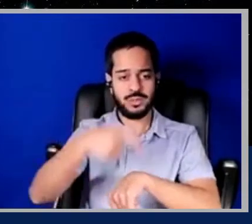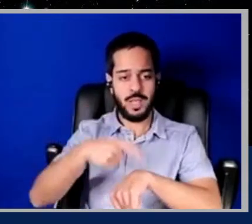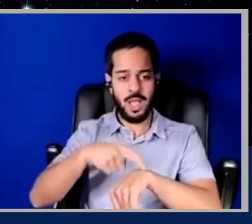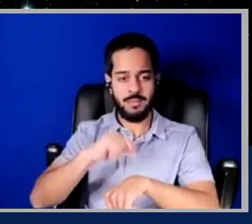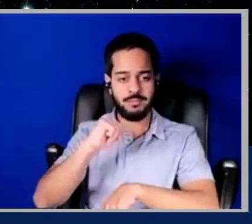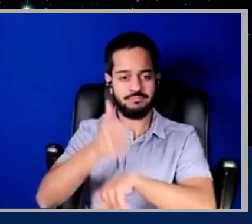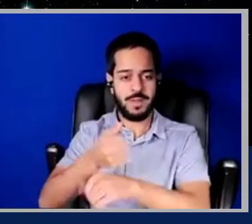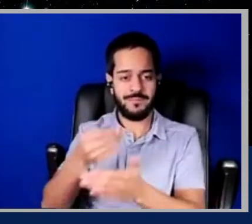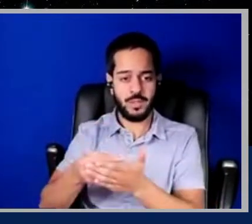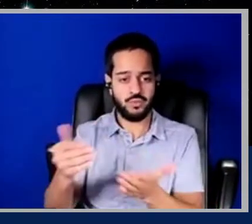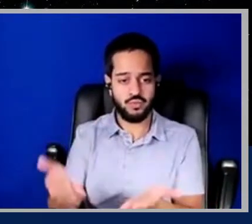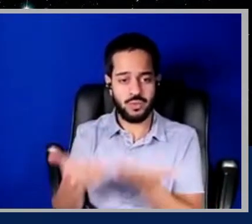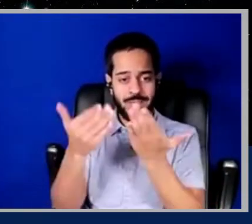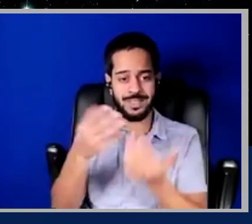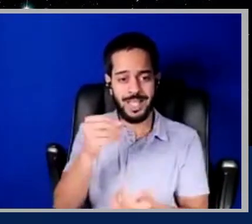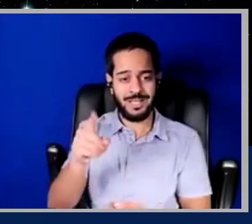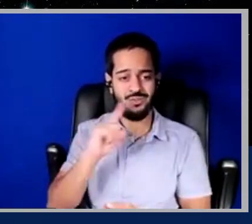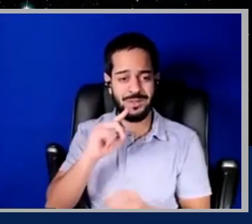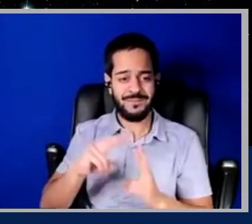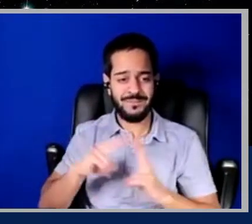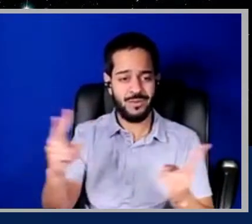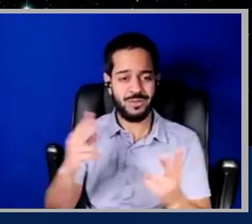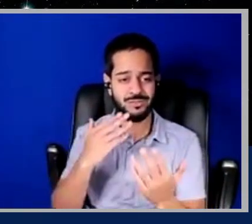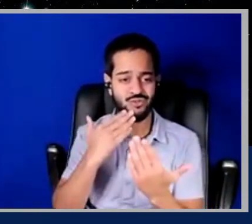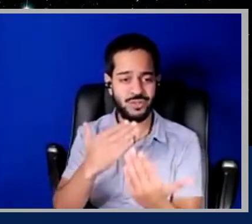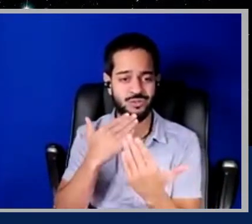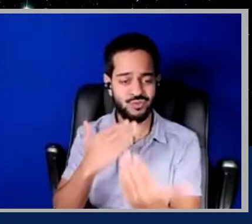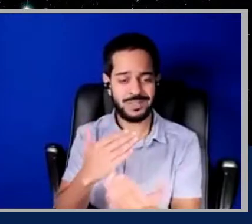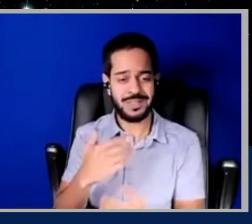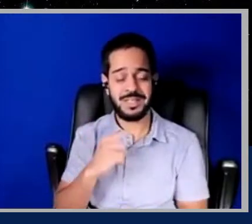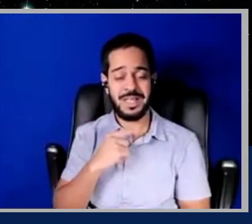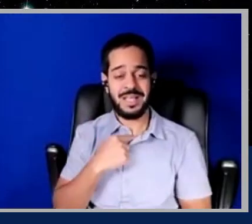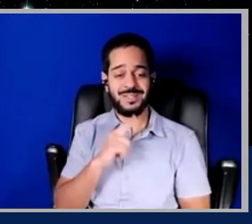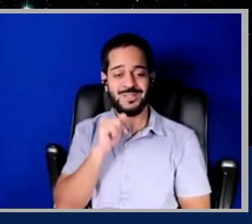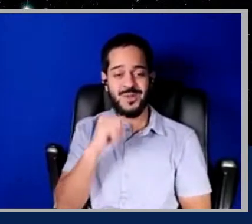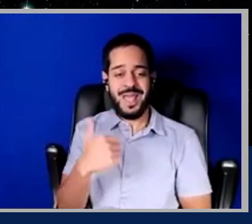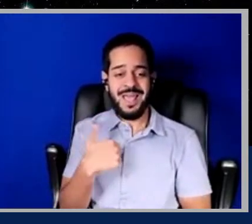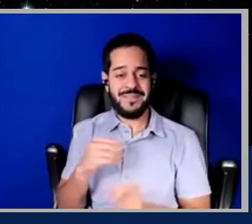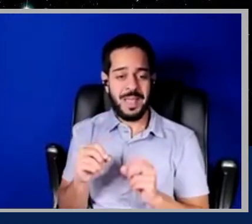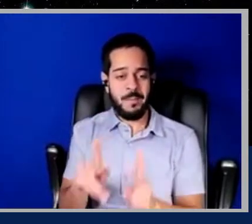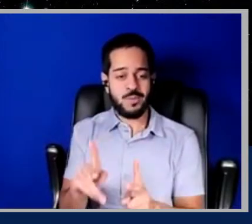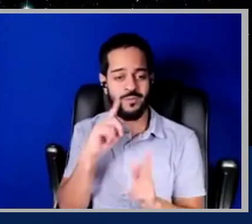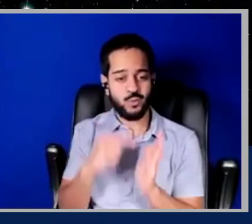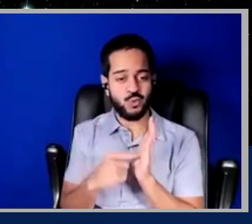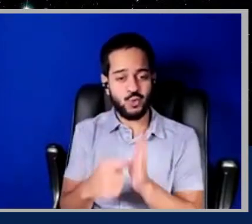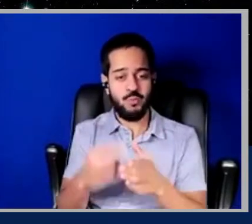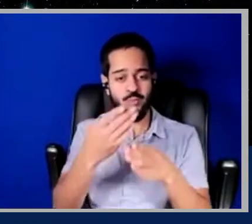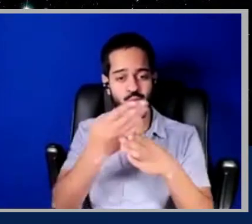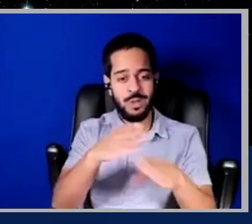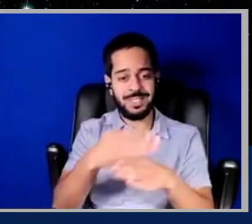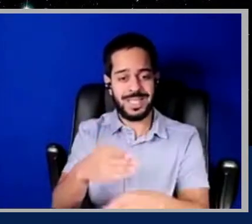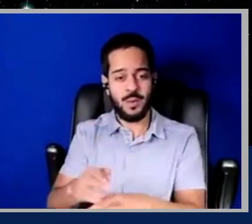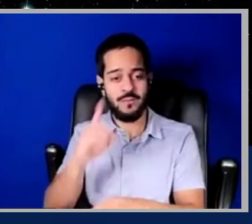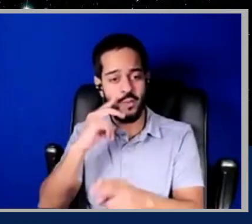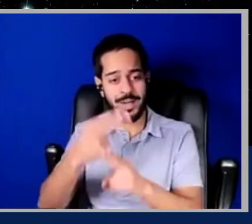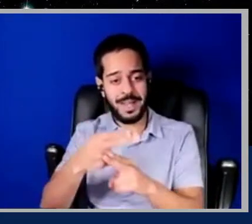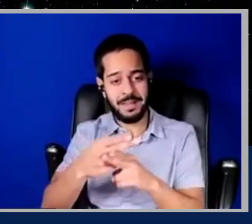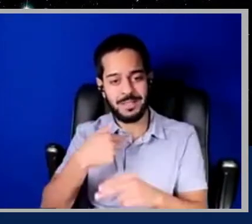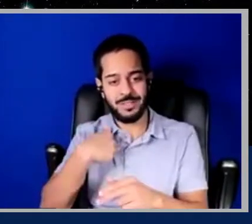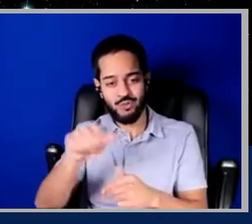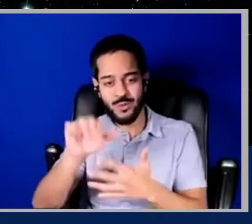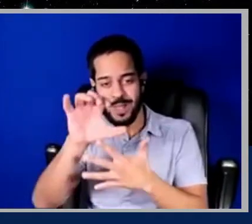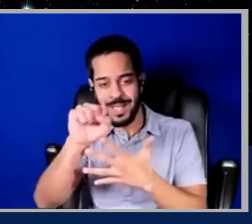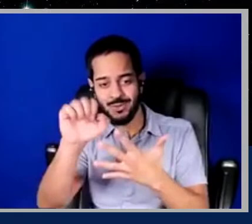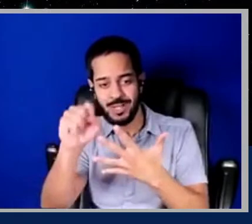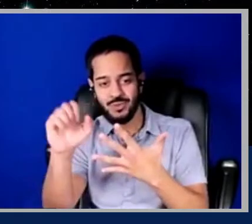very generous with the museum today. I don't have a great way to show a breakdown of all the names. I was trying to catch a couple names that were coming through